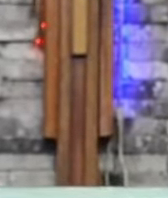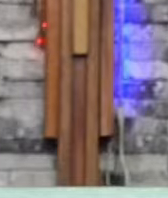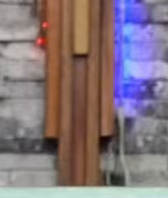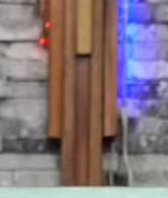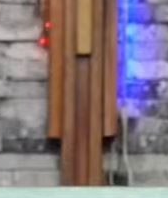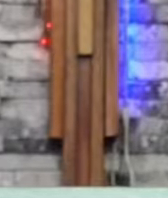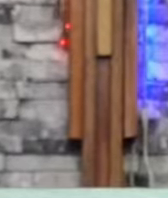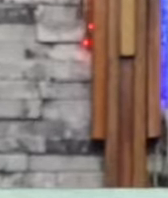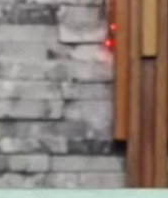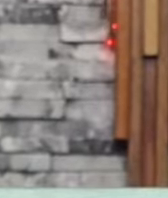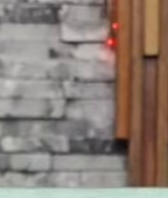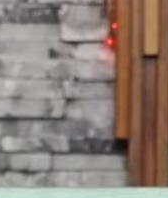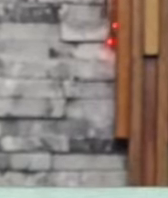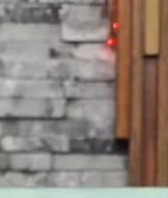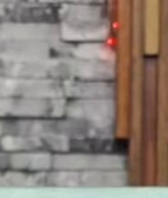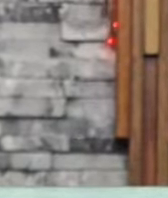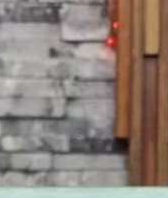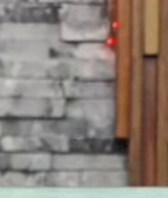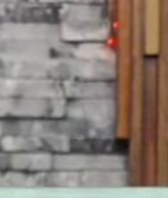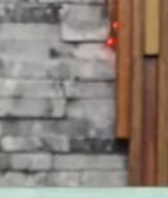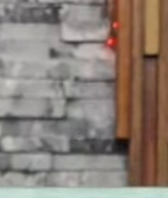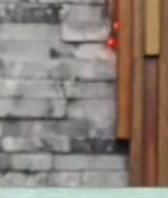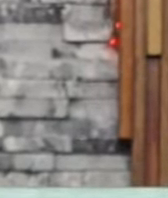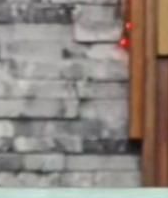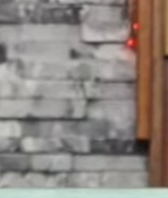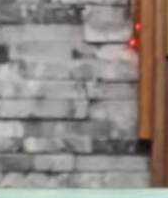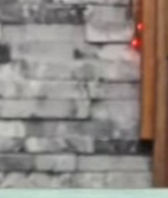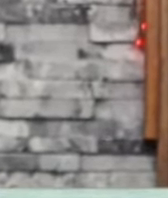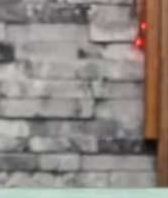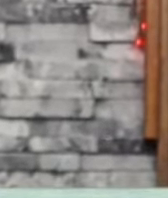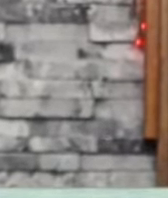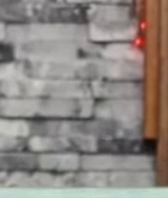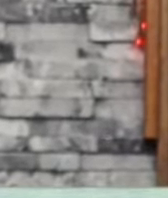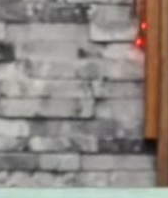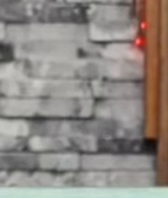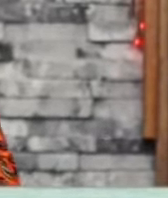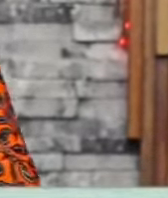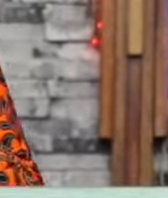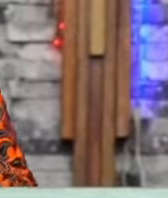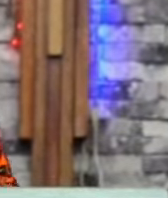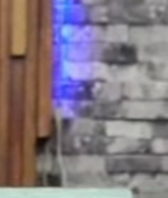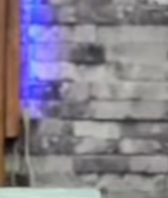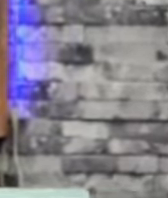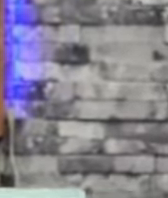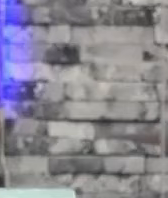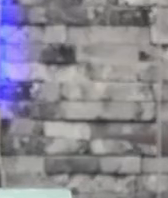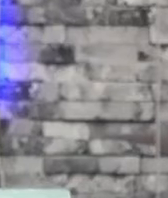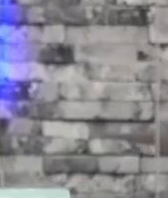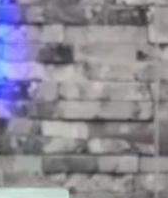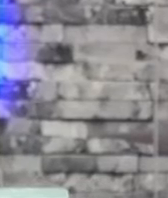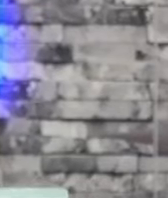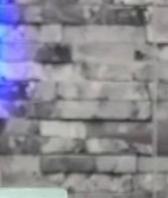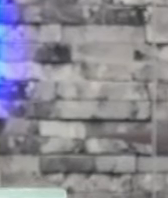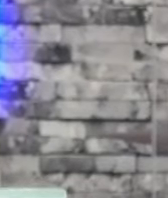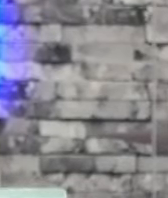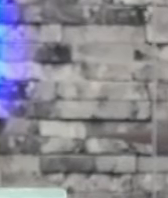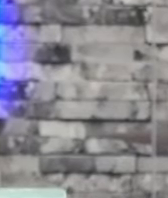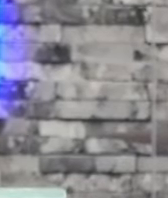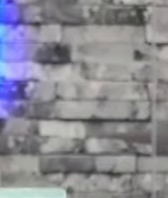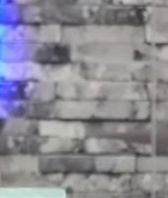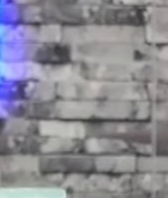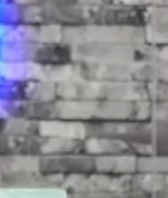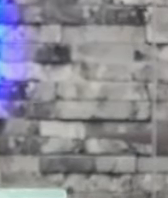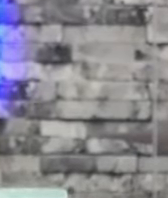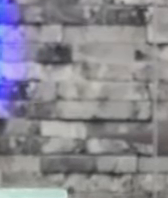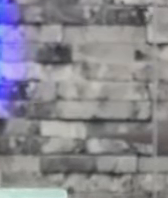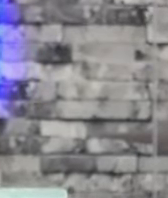go to the destination of the vacation. He was to follow them after finishing a few things. Akaweka kwenye meli ili wafike penye sehemu ya pumziko yeye